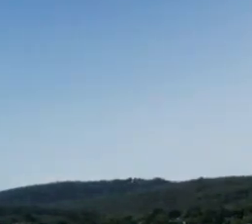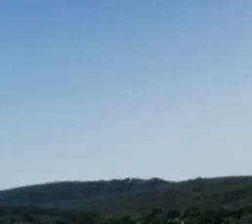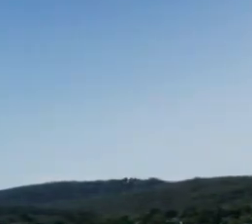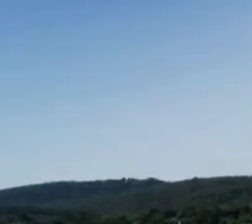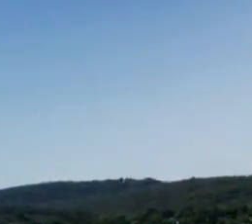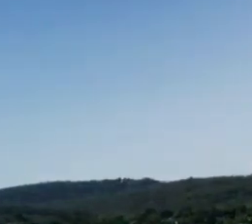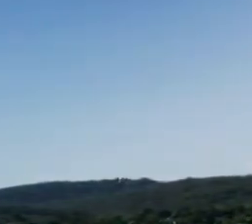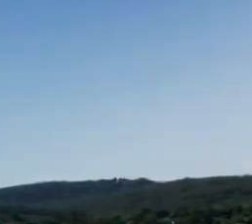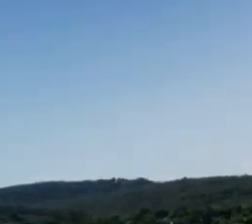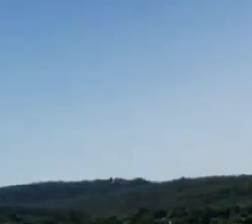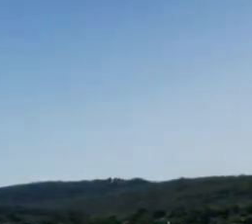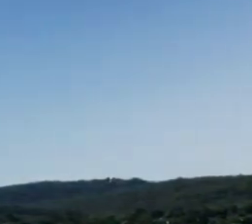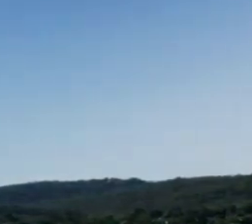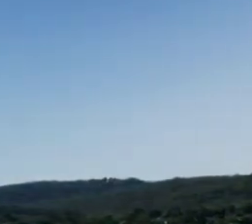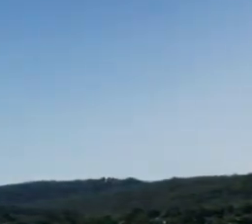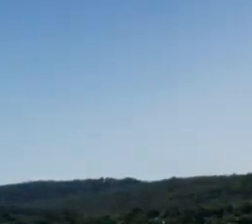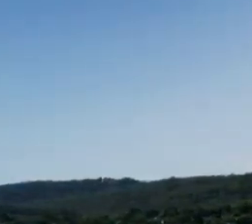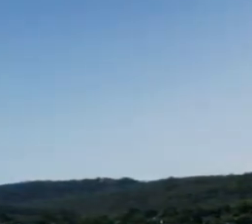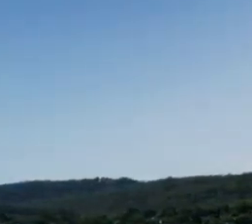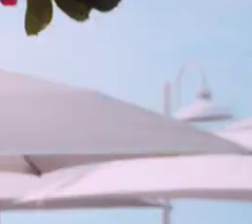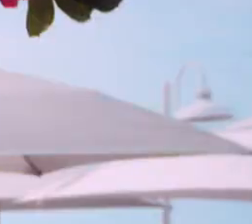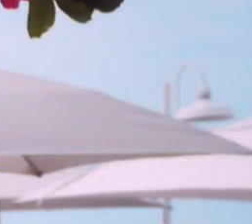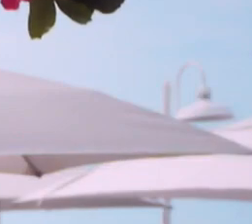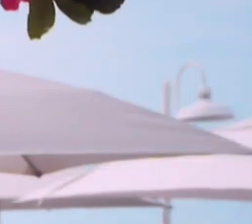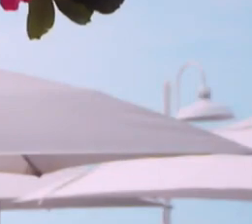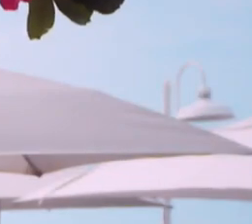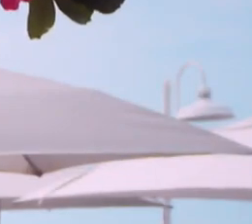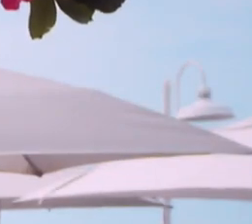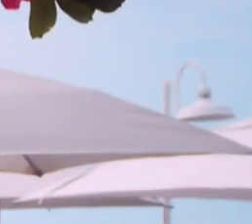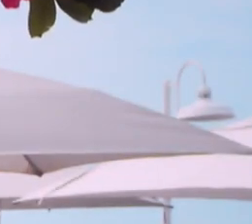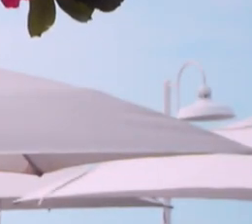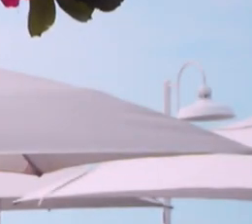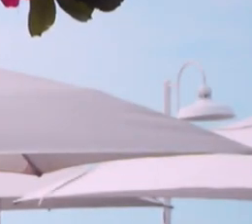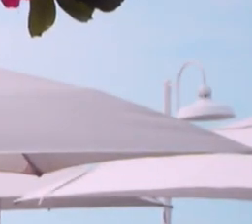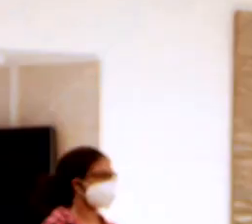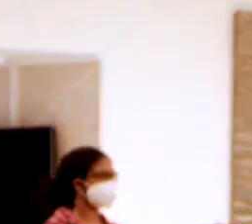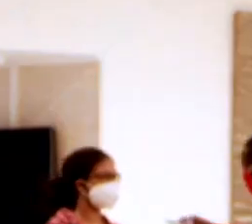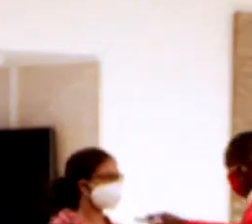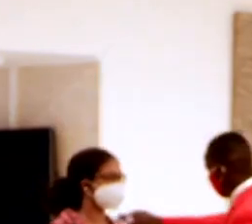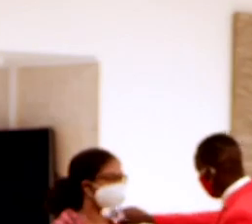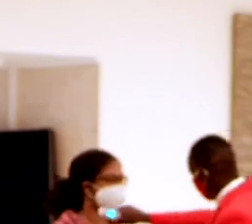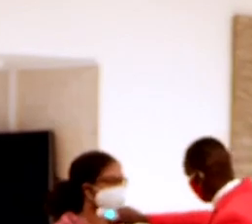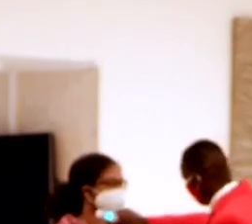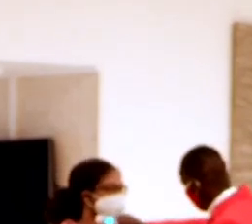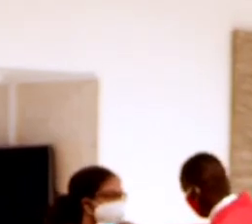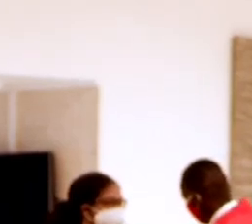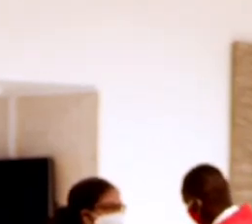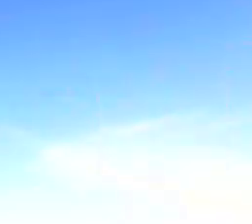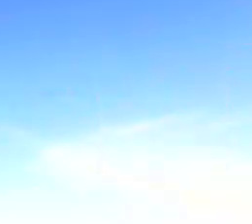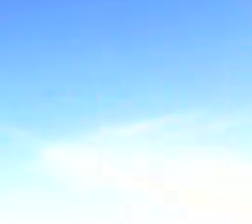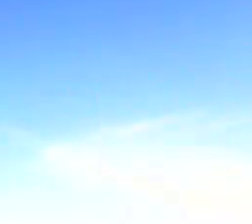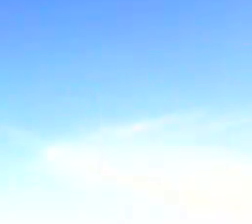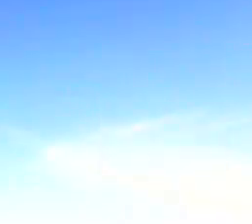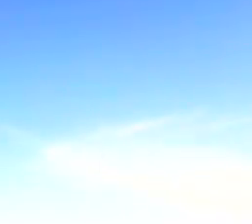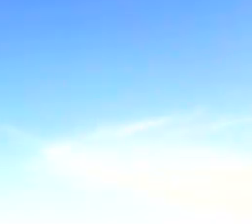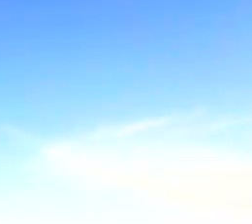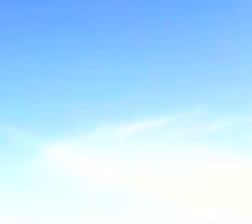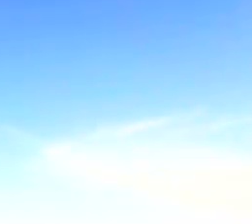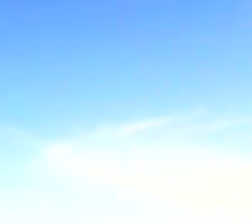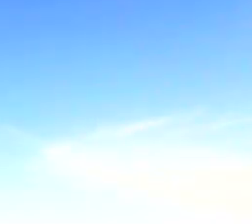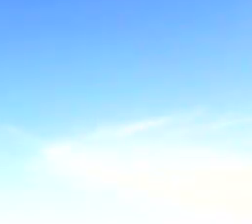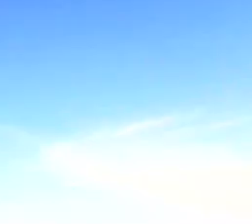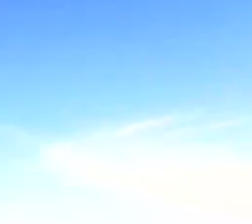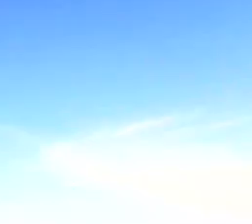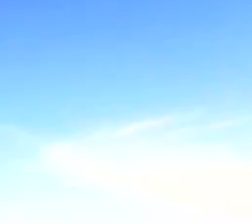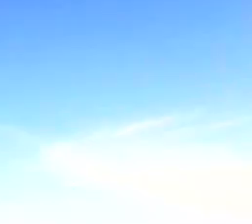This is our home, Jamaica, and tourism is the lifeblood of our country. Let's all feel good